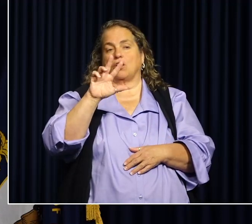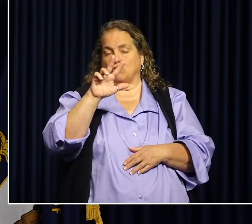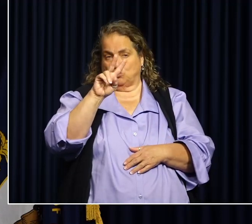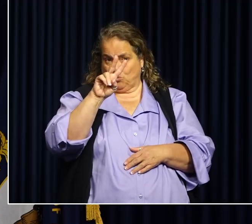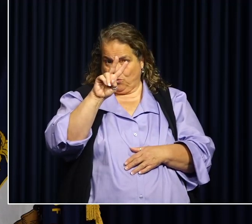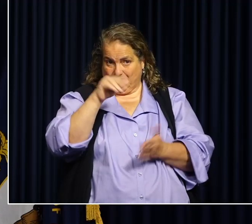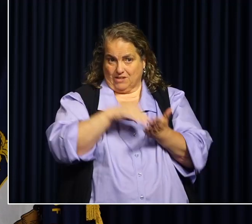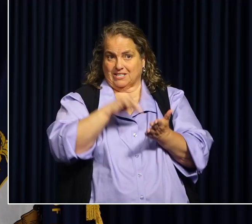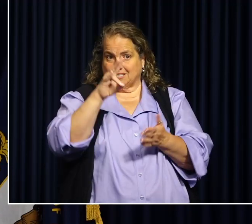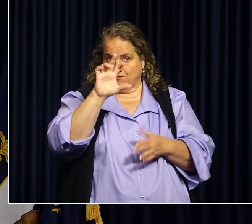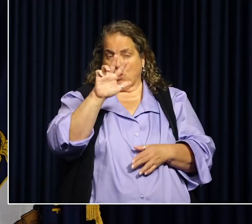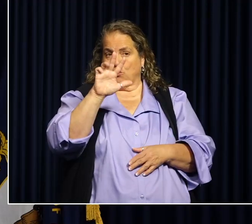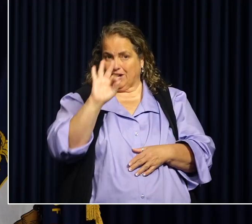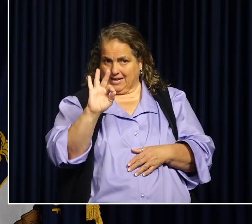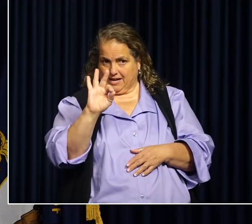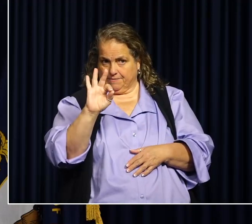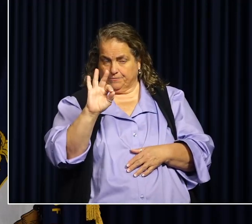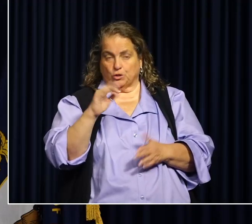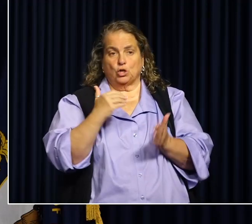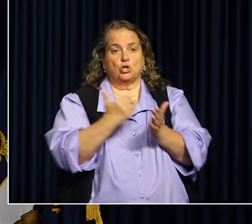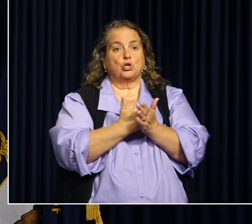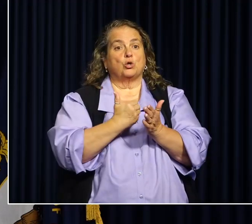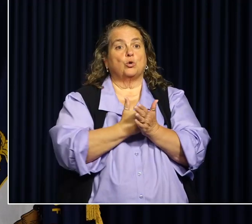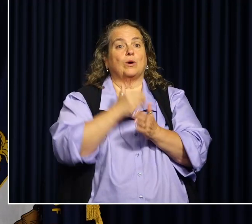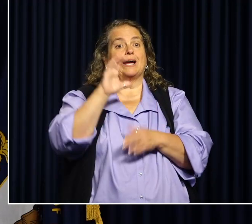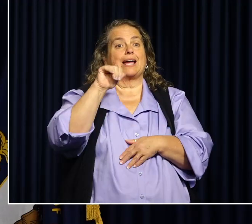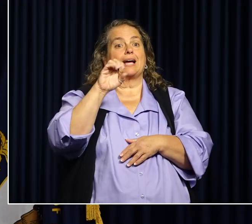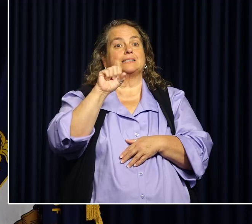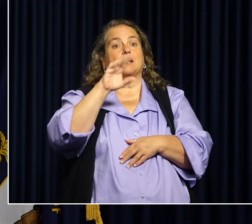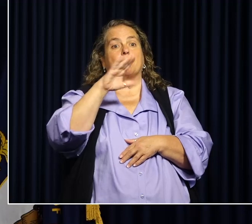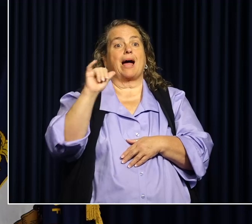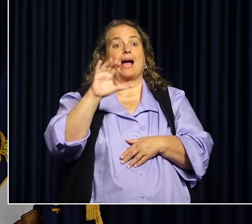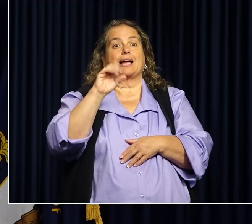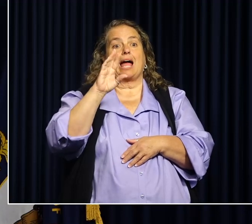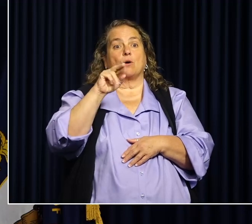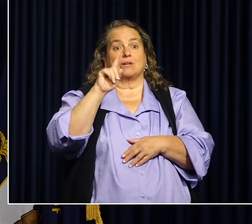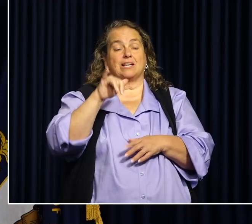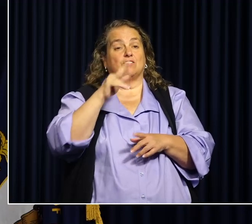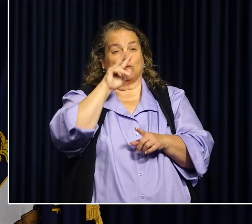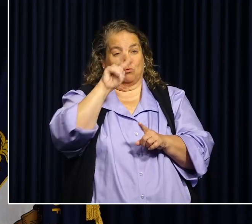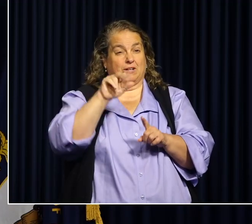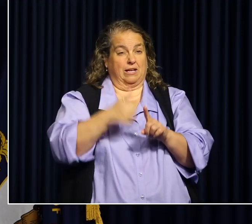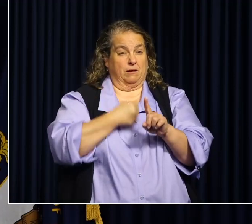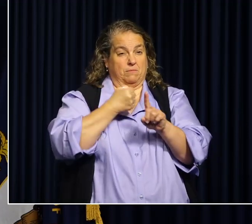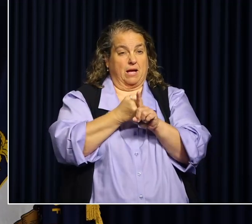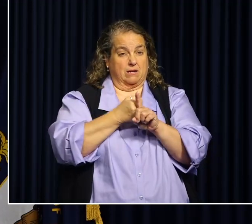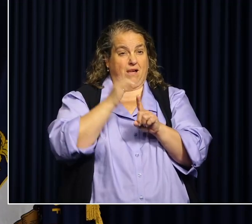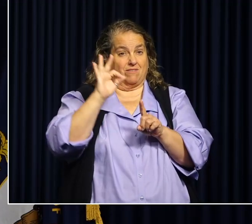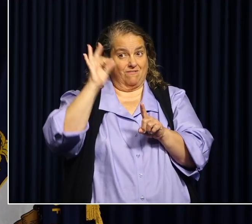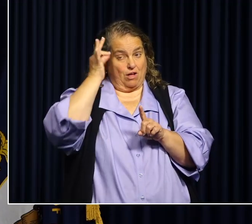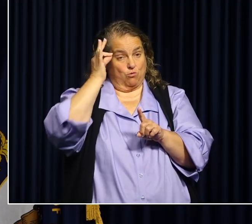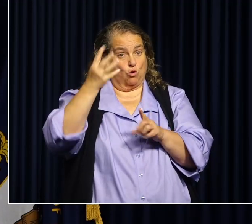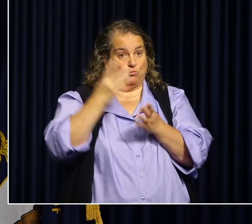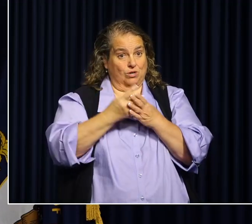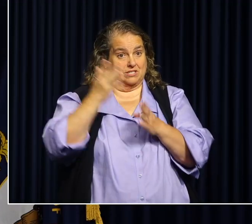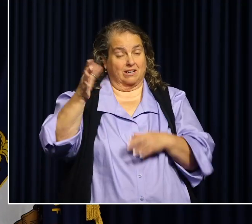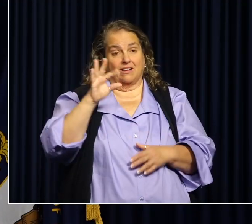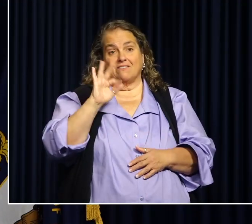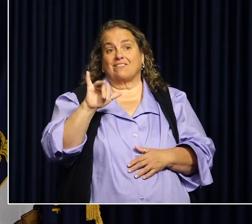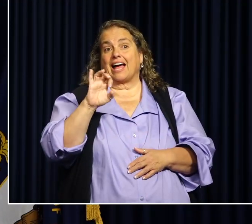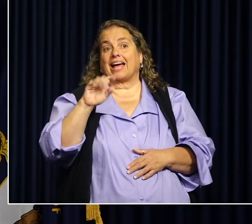2,739. New cases by county. This shows you how much the impact of this federal prison is.